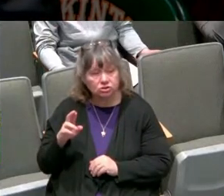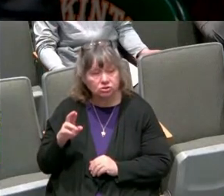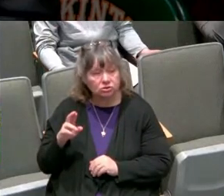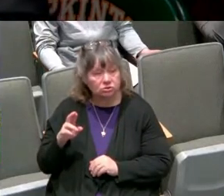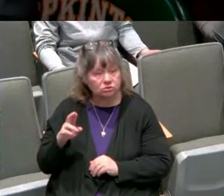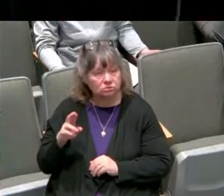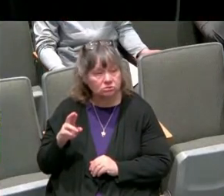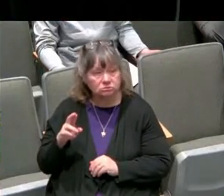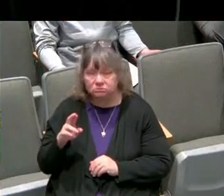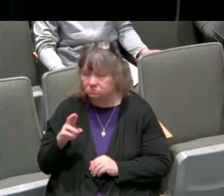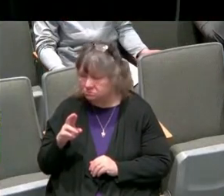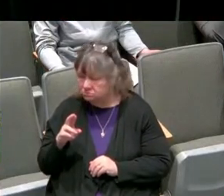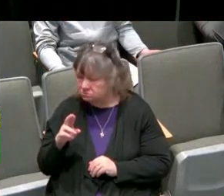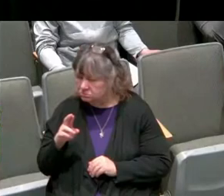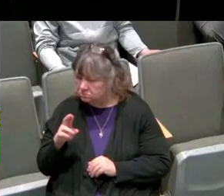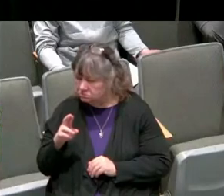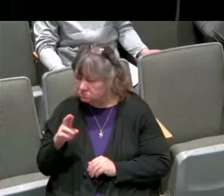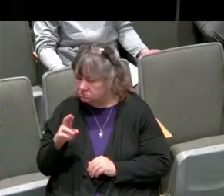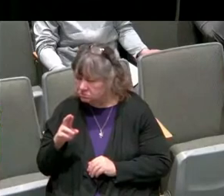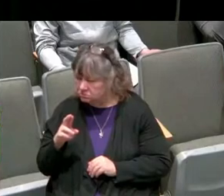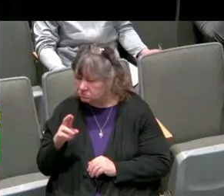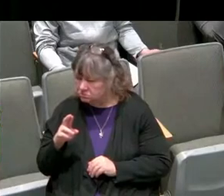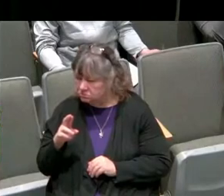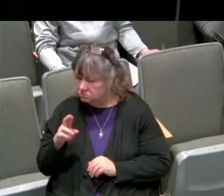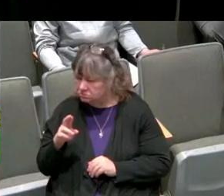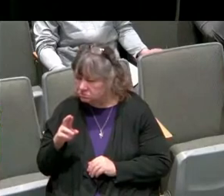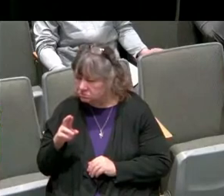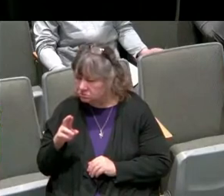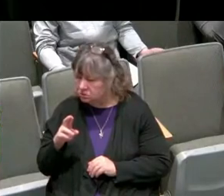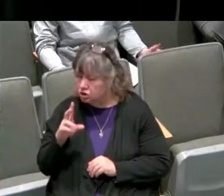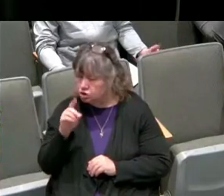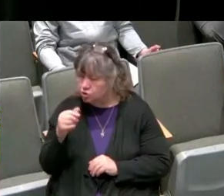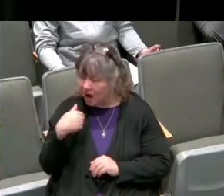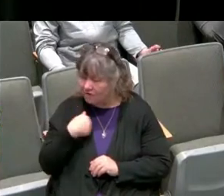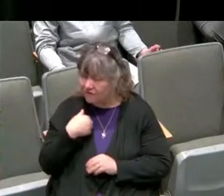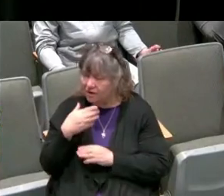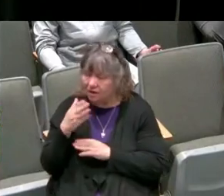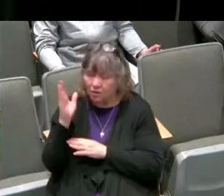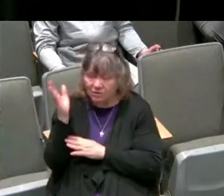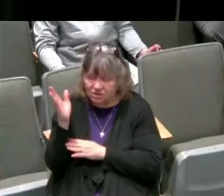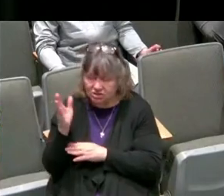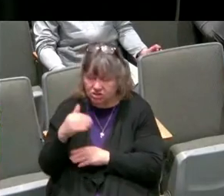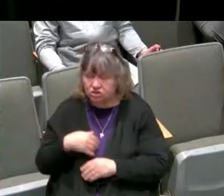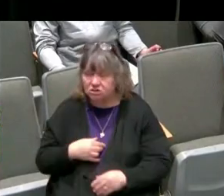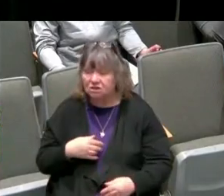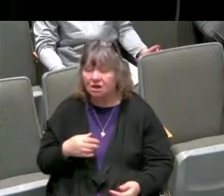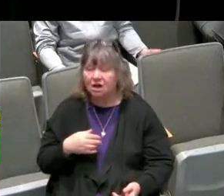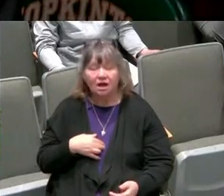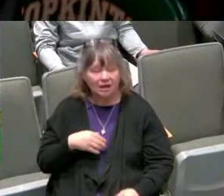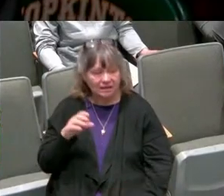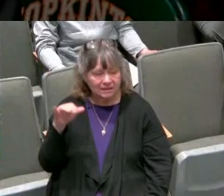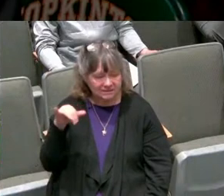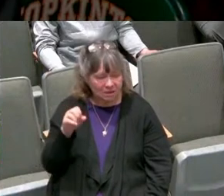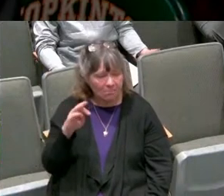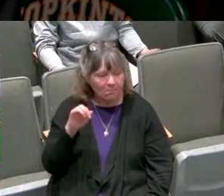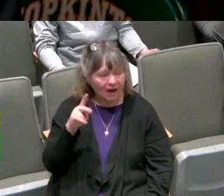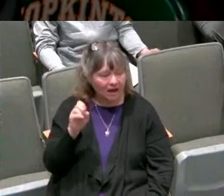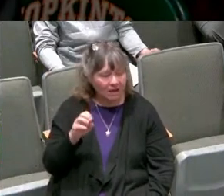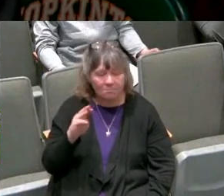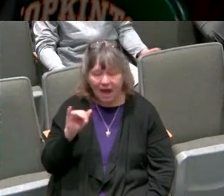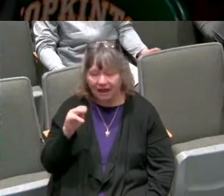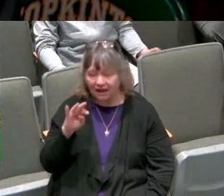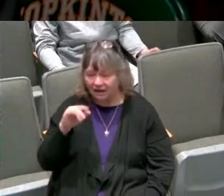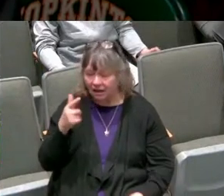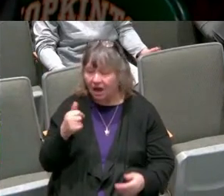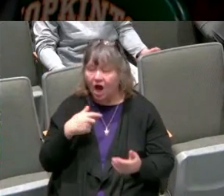presentation yes Hopkinton has established a number of self-sustaining revolving funds that are